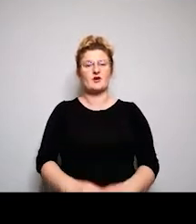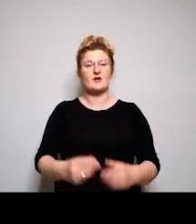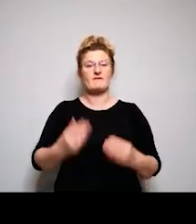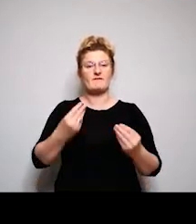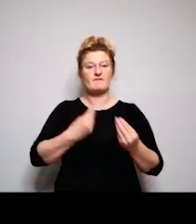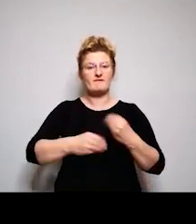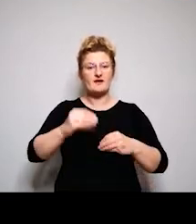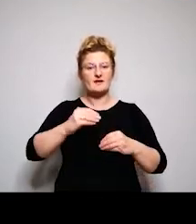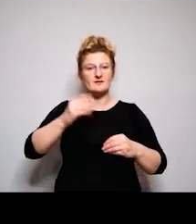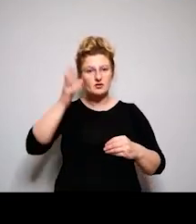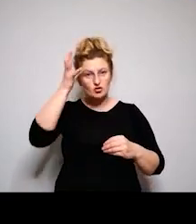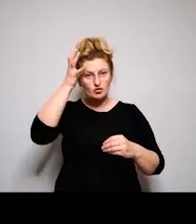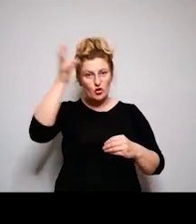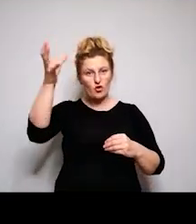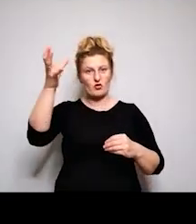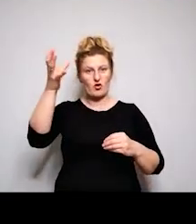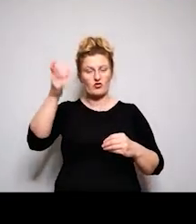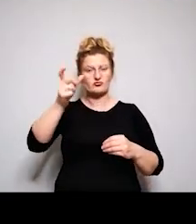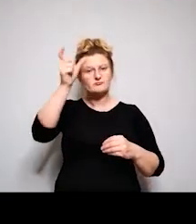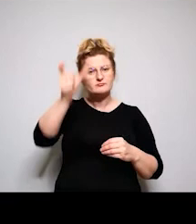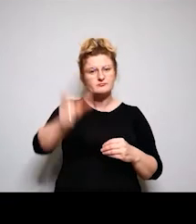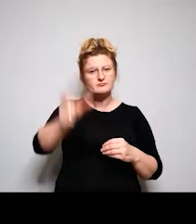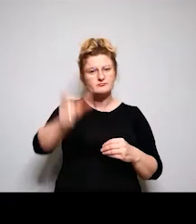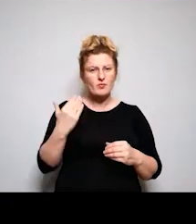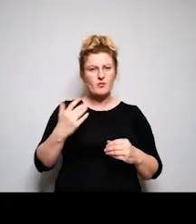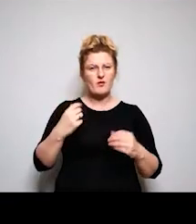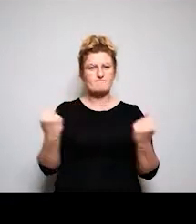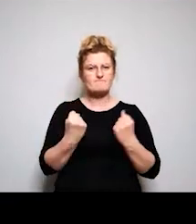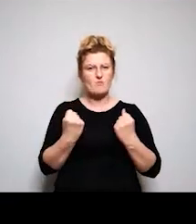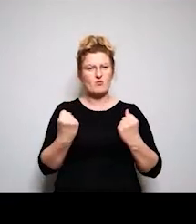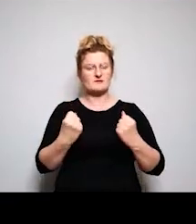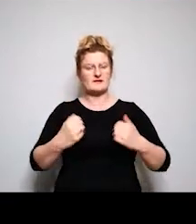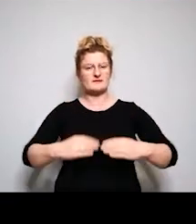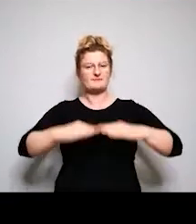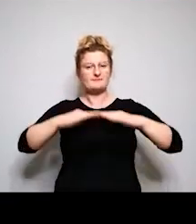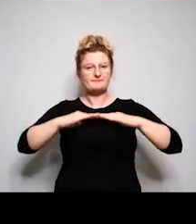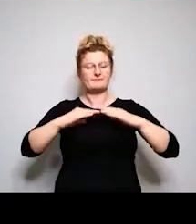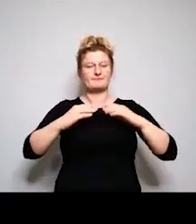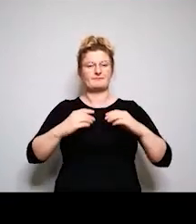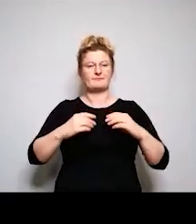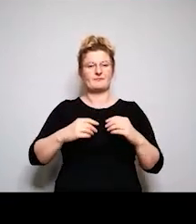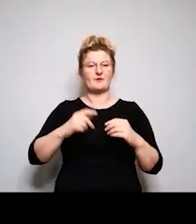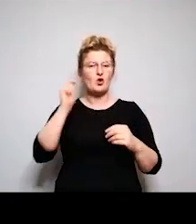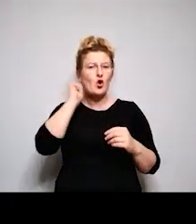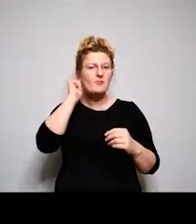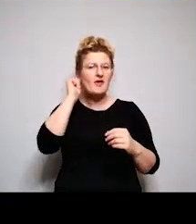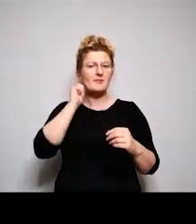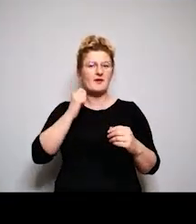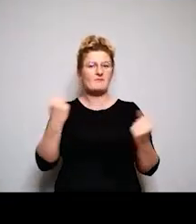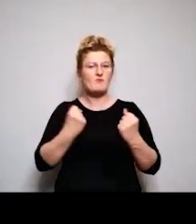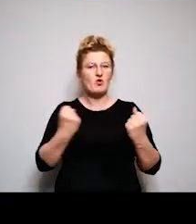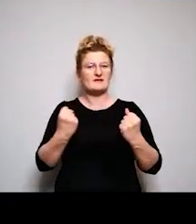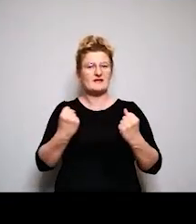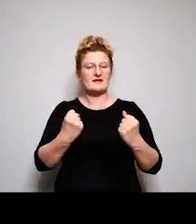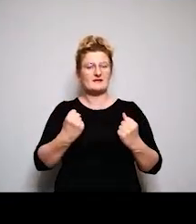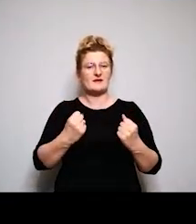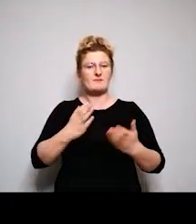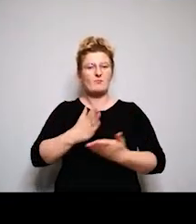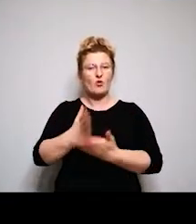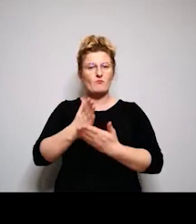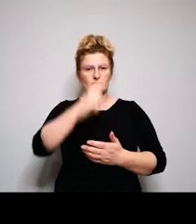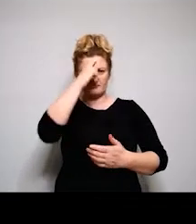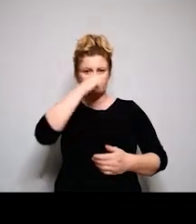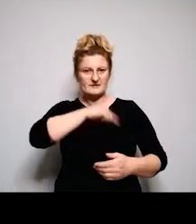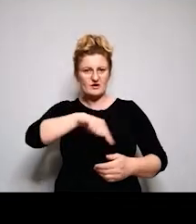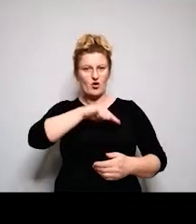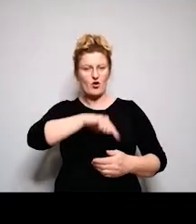takes 2 years. Yeah, but you can do different activities that take a little longer or a little shorter, and you can still have the